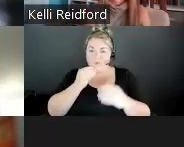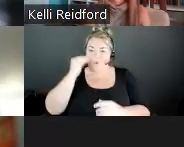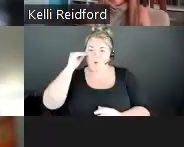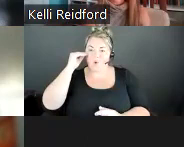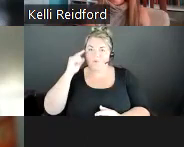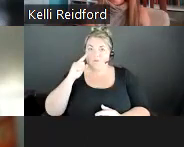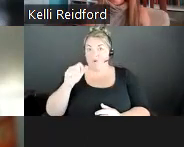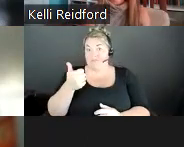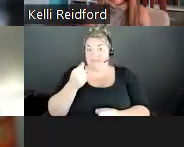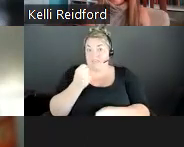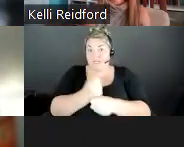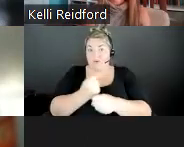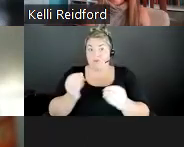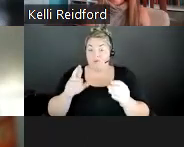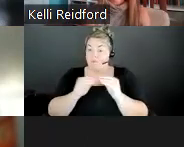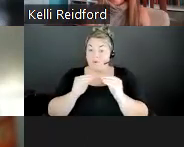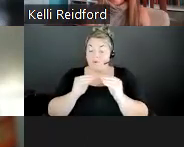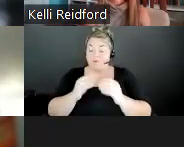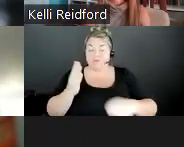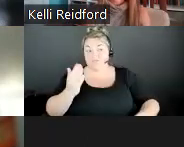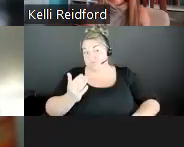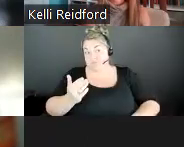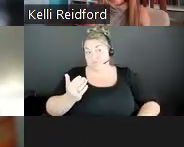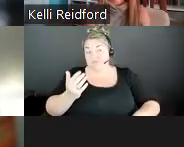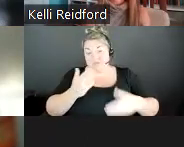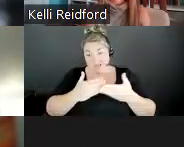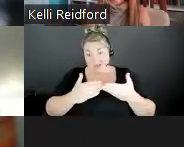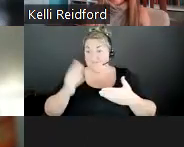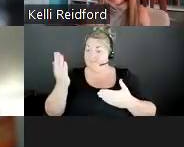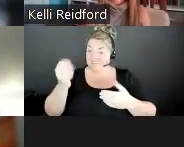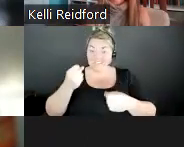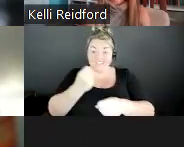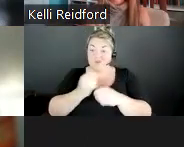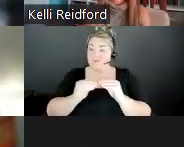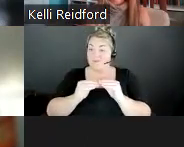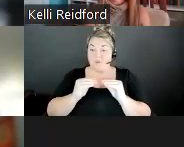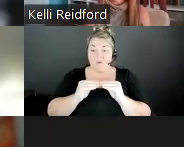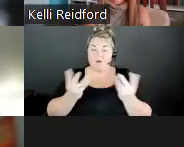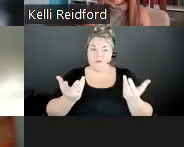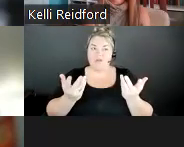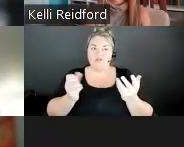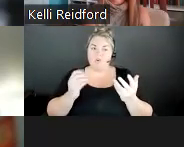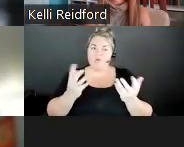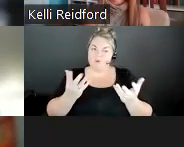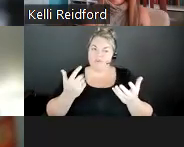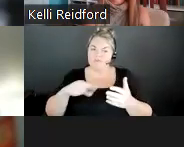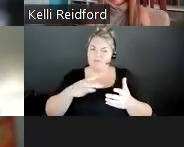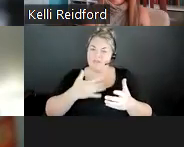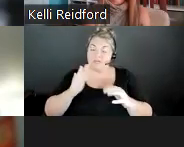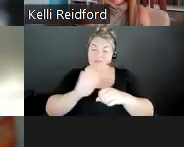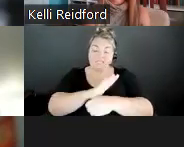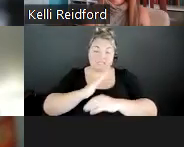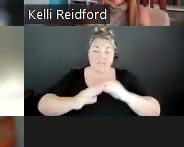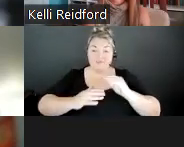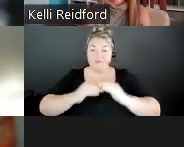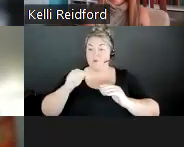10 or more years, some 15 or more years. So we wanted them to feel completely comfortable in